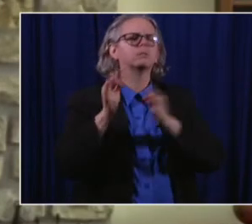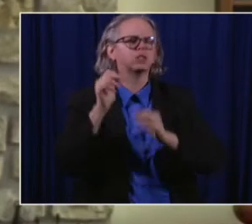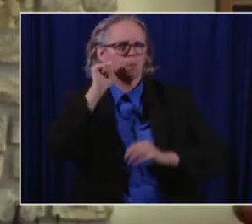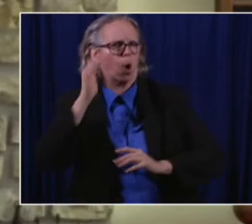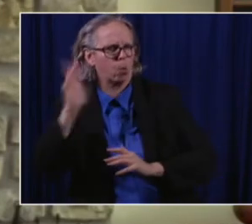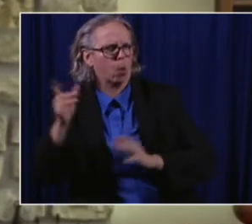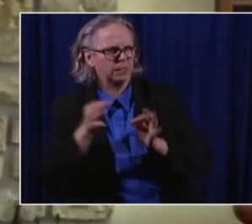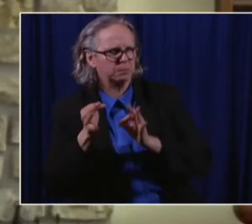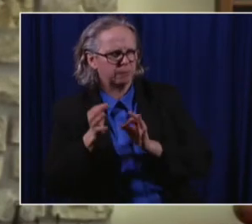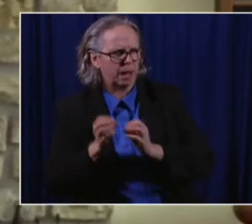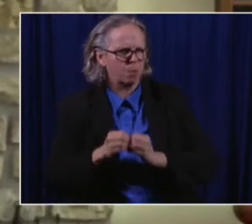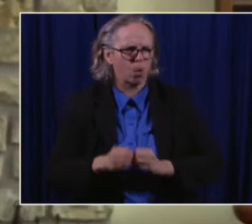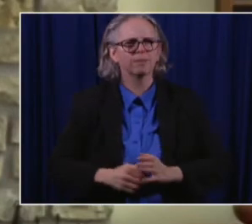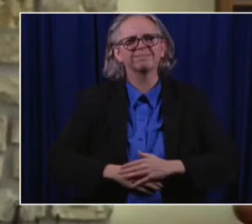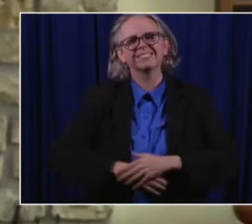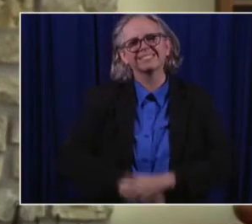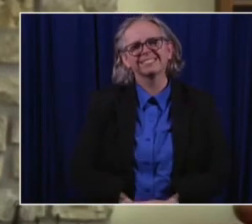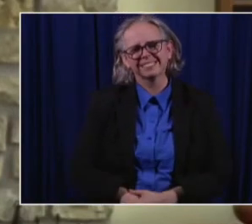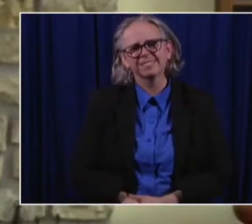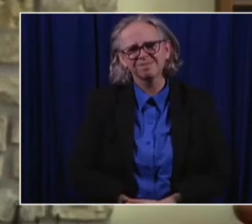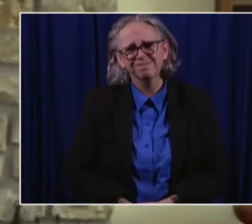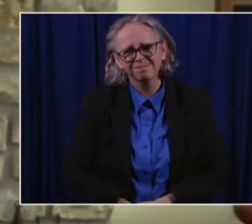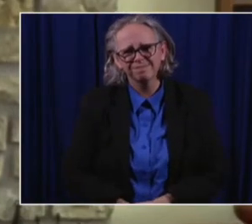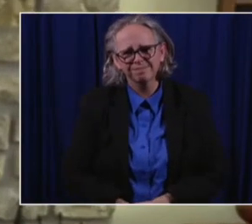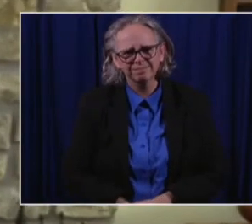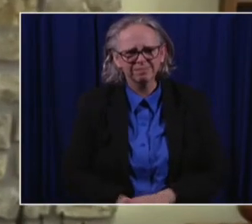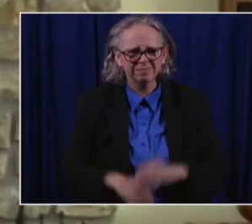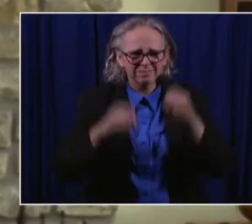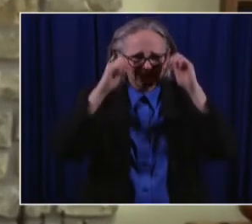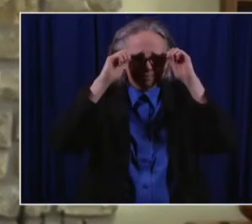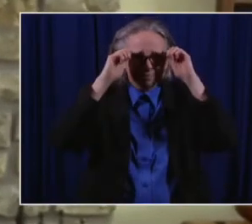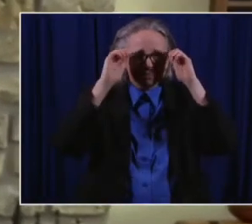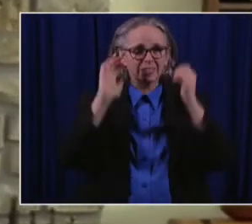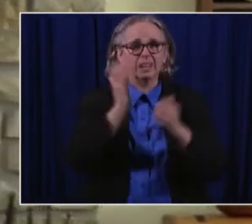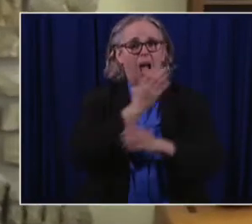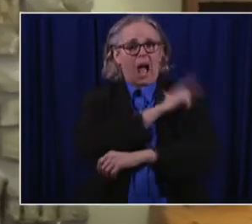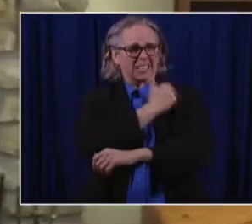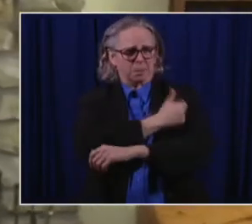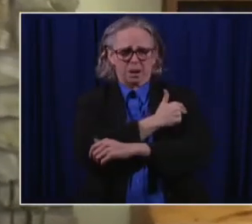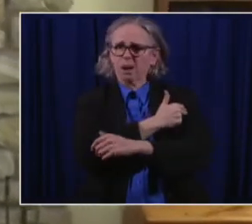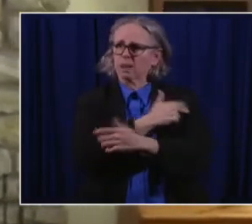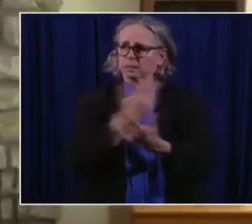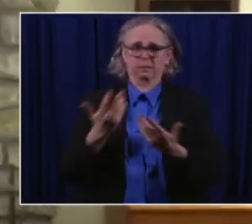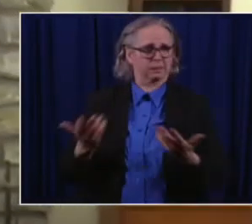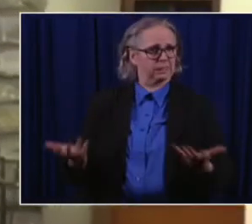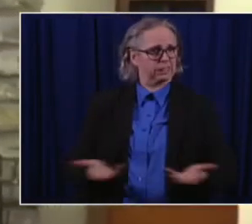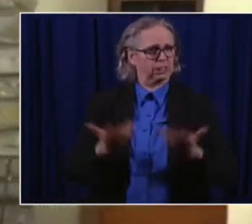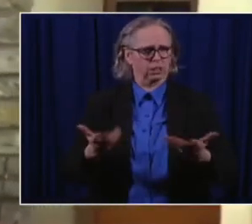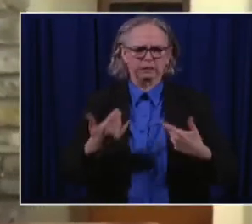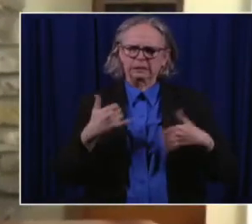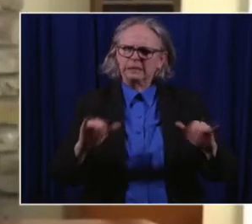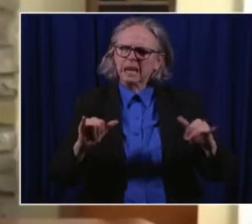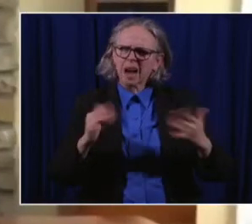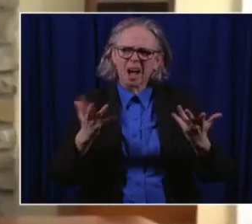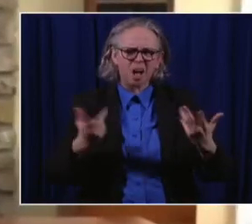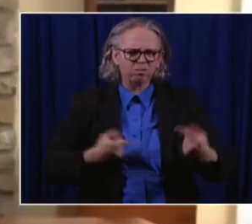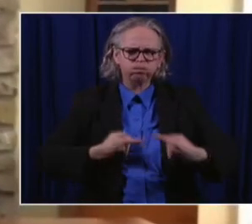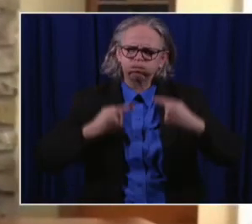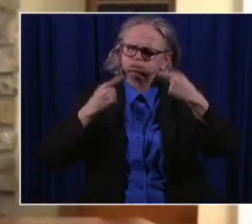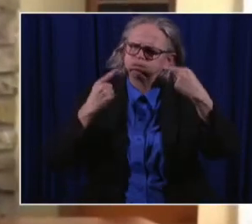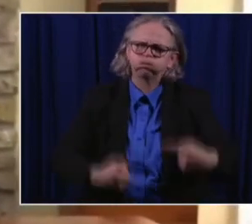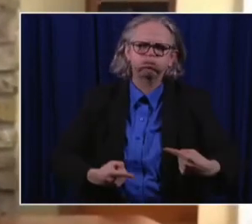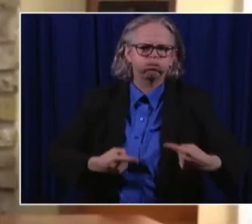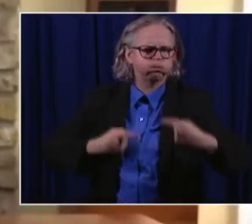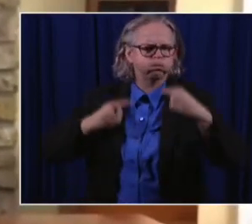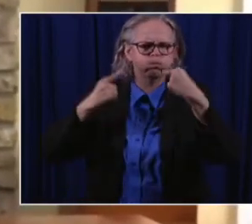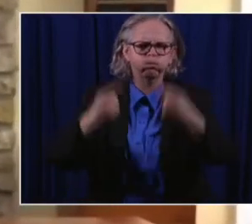Our hospitals not only remain in crisis, but the crisis is worsening and getting